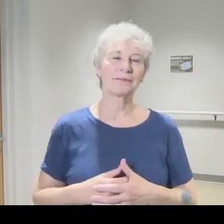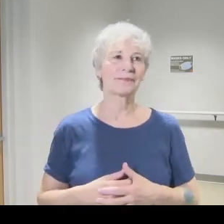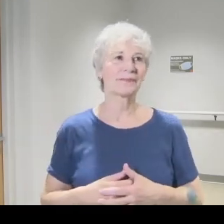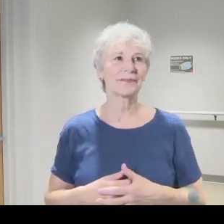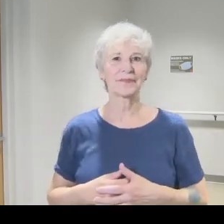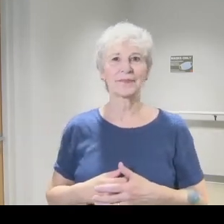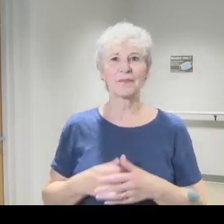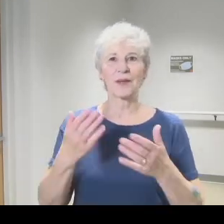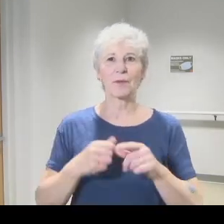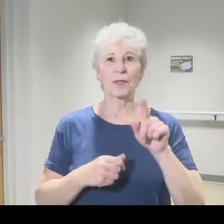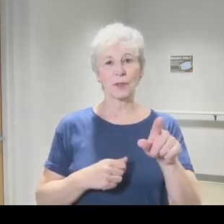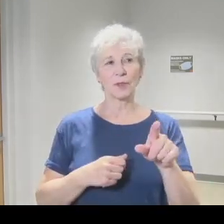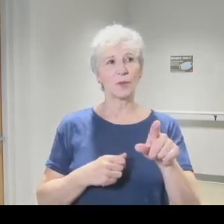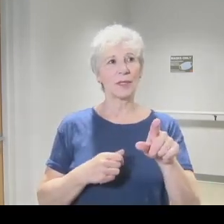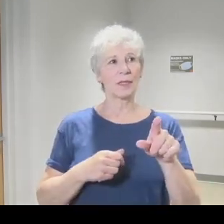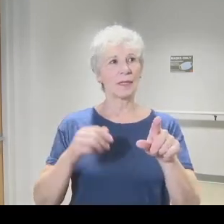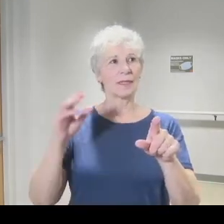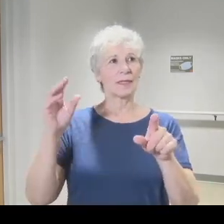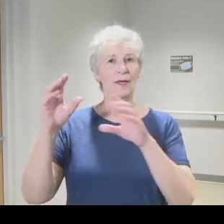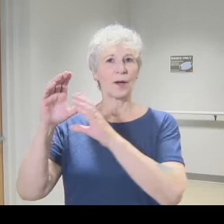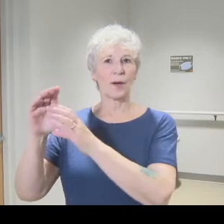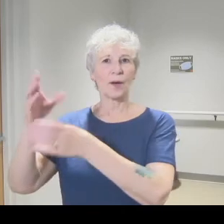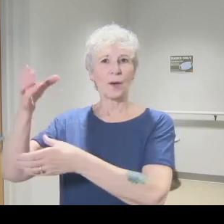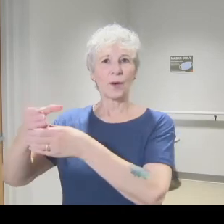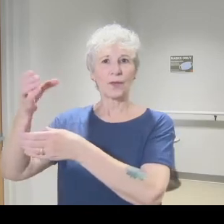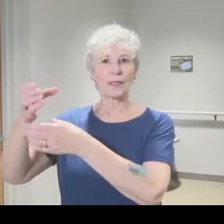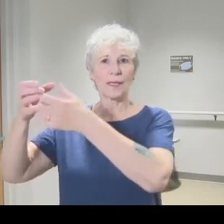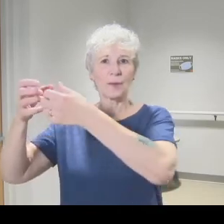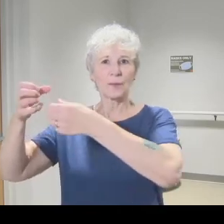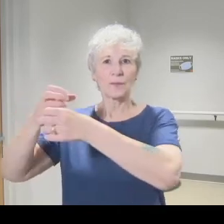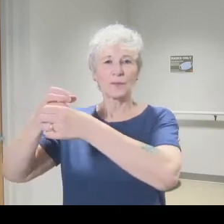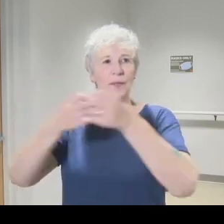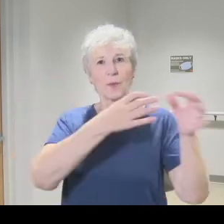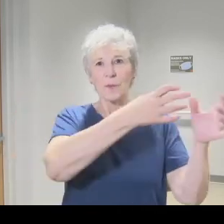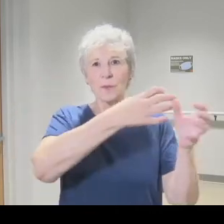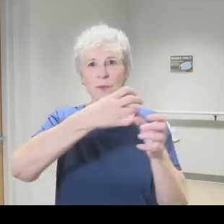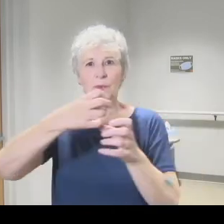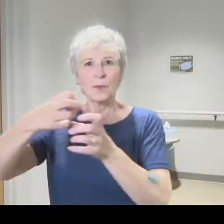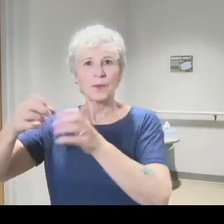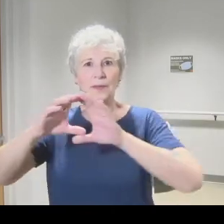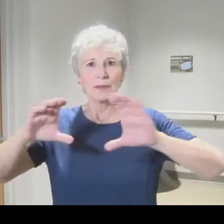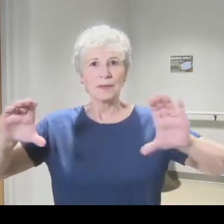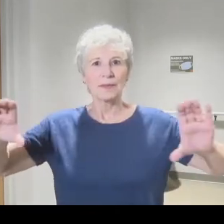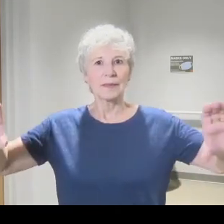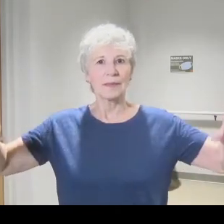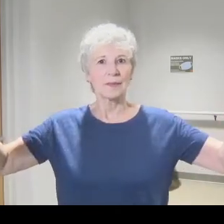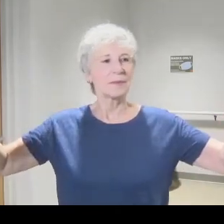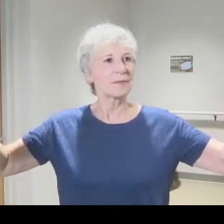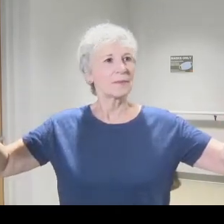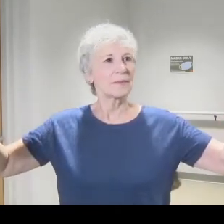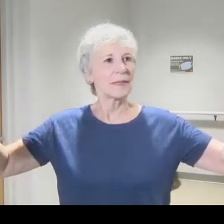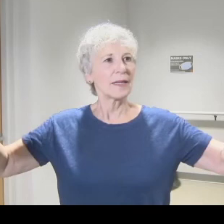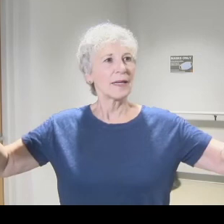this side. You're going to go over there past the stairs. You can actually go down on the ground area if you want. And you're going to take this. You're going to get down there